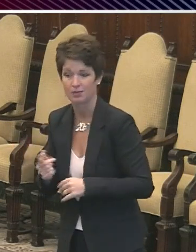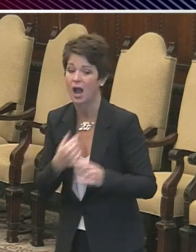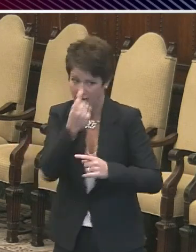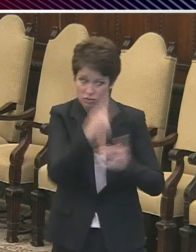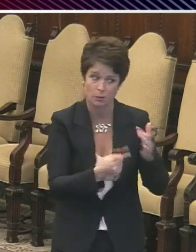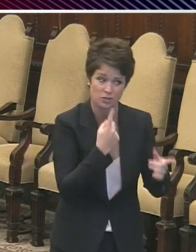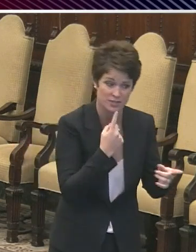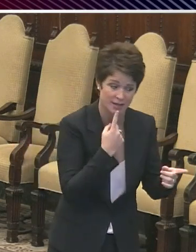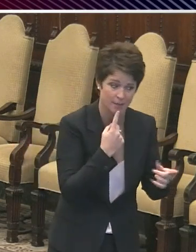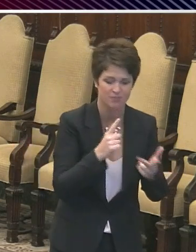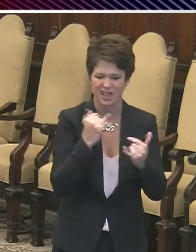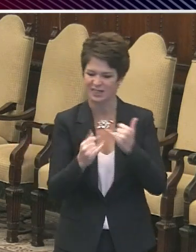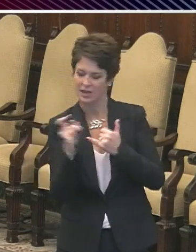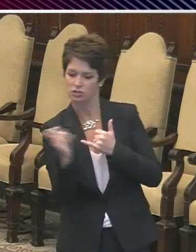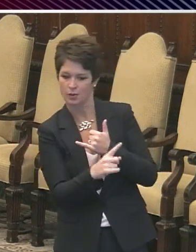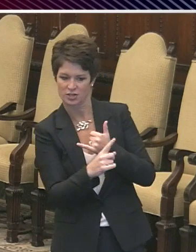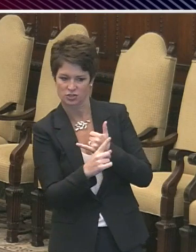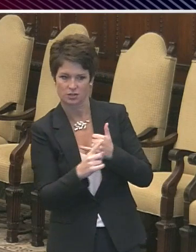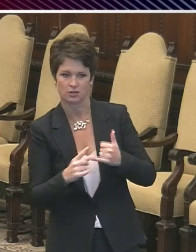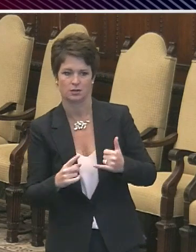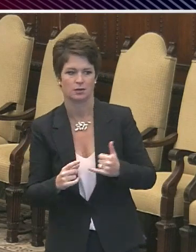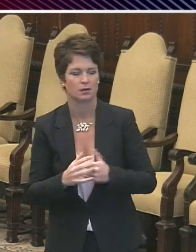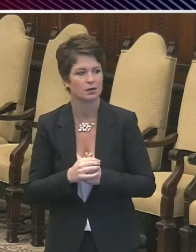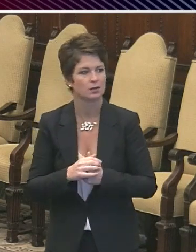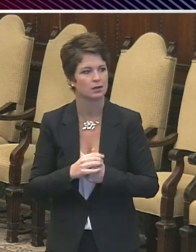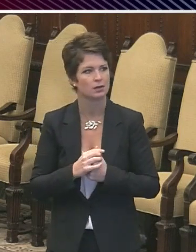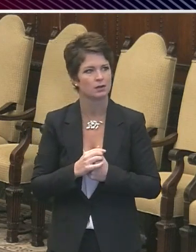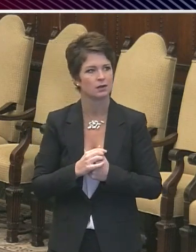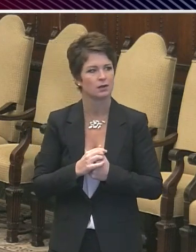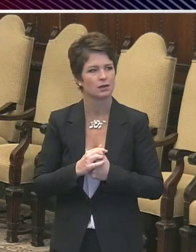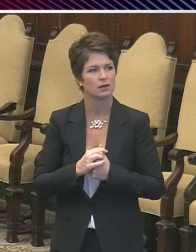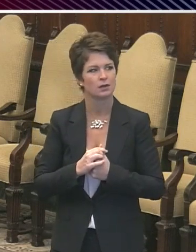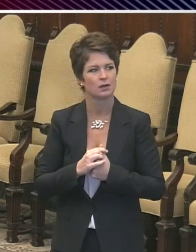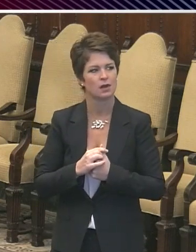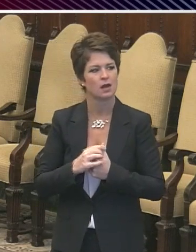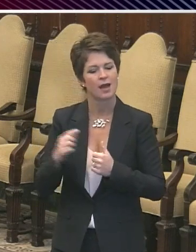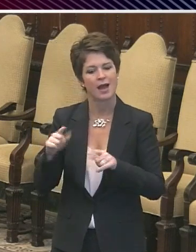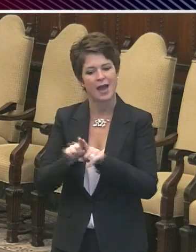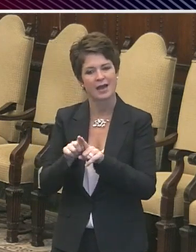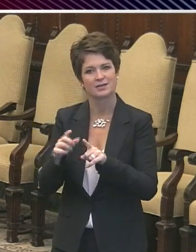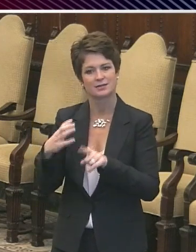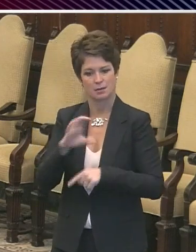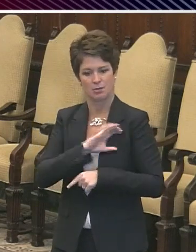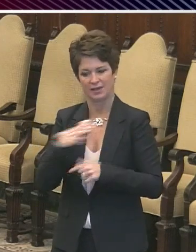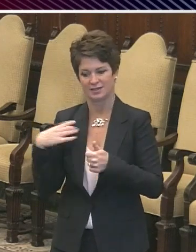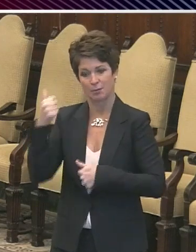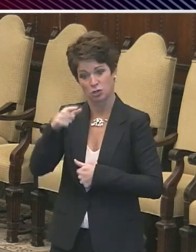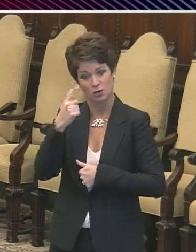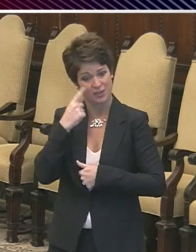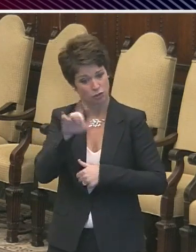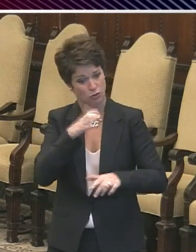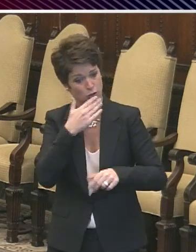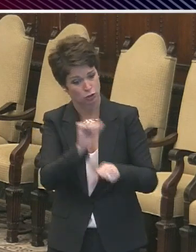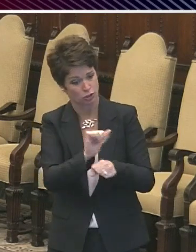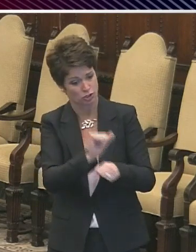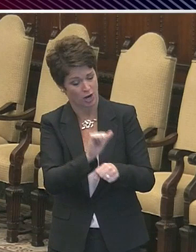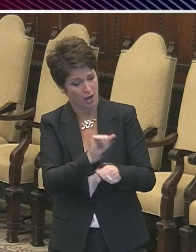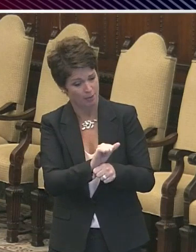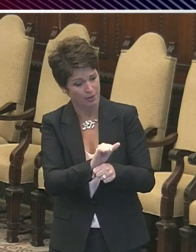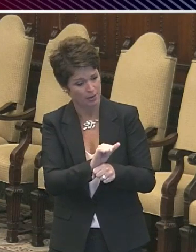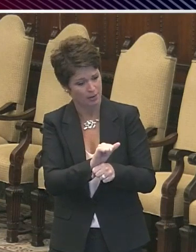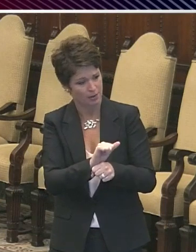saying. Last question I have. Are you comfortable with this job, Commissioner? Do you think that you are doing a good job in